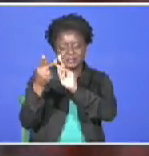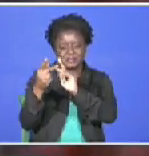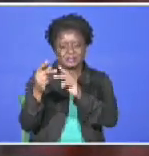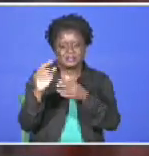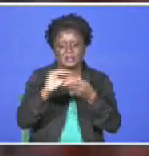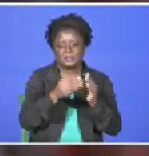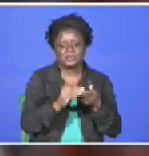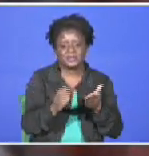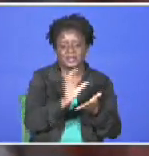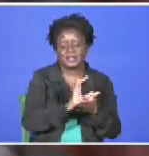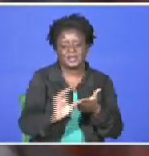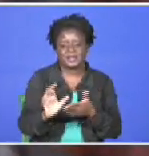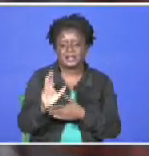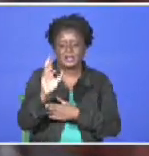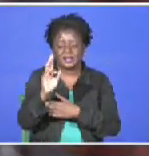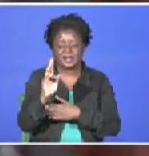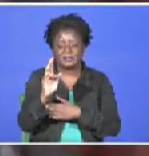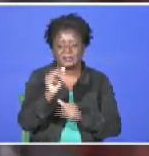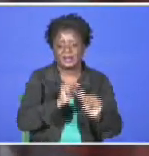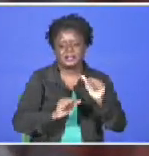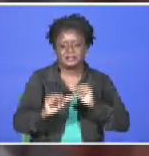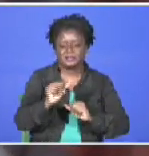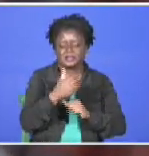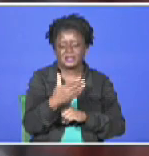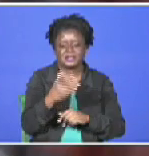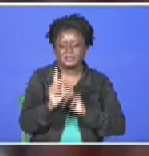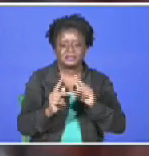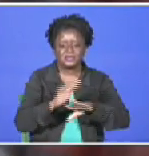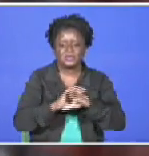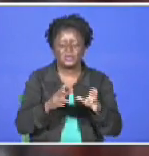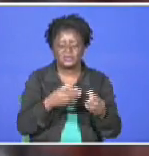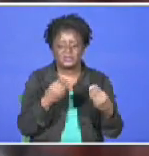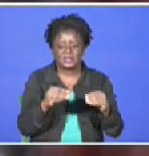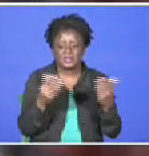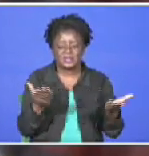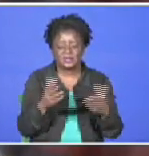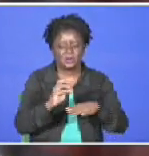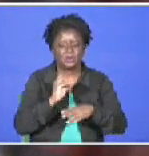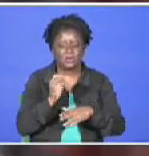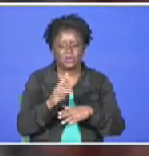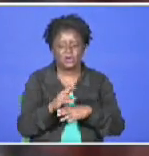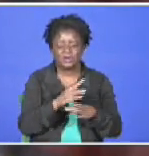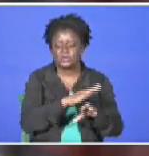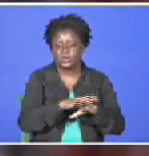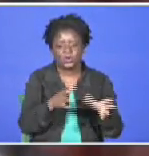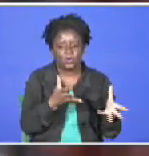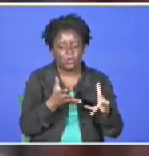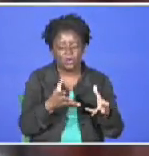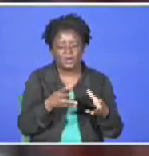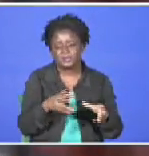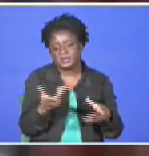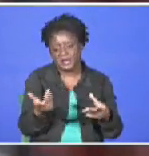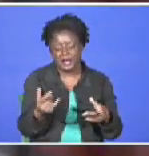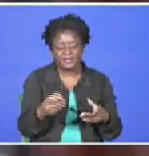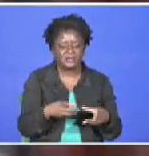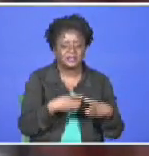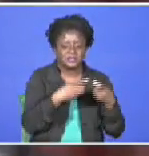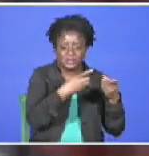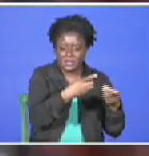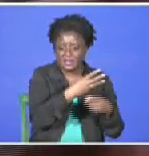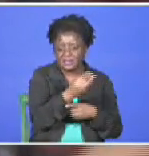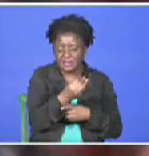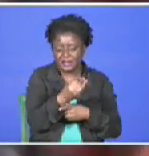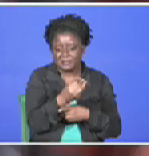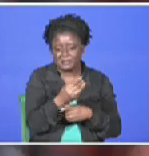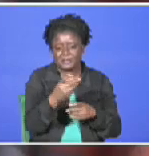cleanup exercise. So items that persons do not sell out here or perhaps don't want, we will either donate them to the Salvation Army, and other